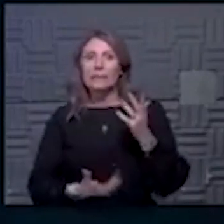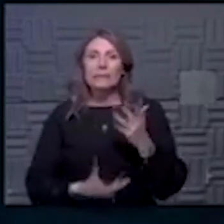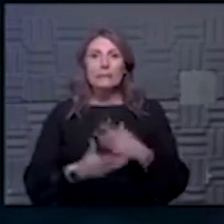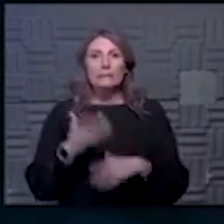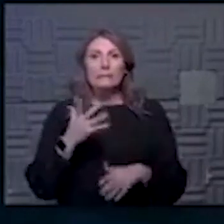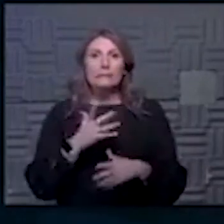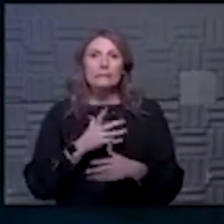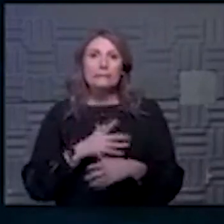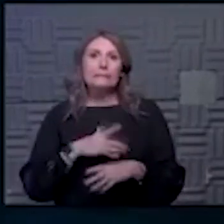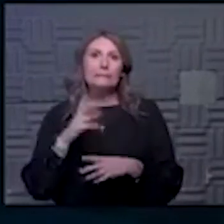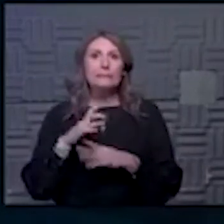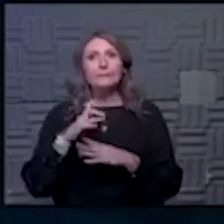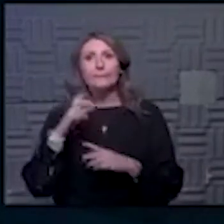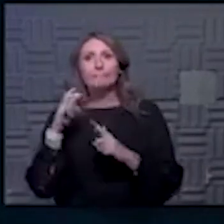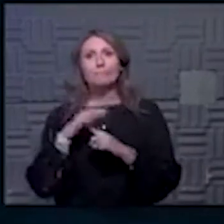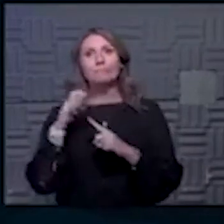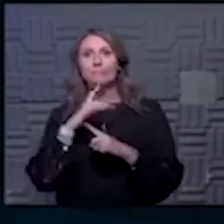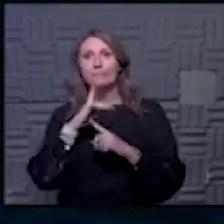of PowerPoint slides today.